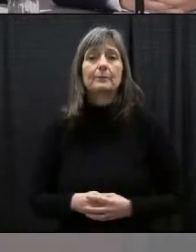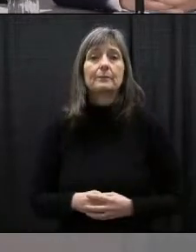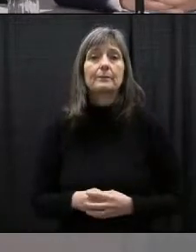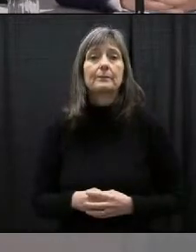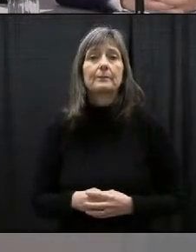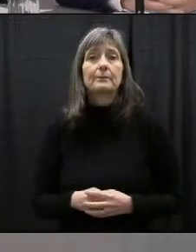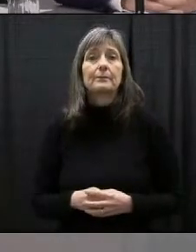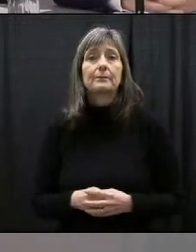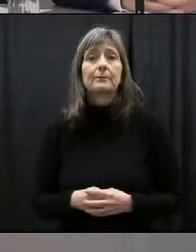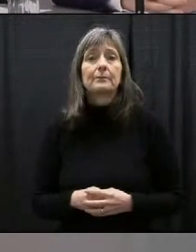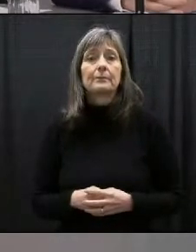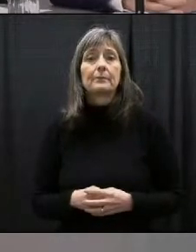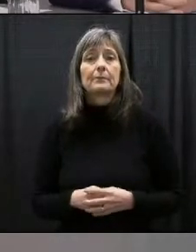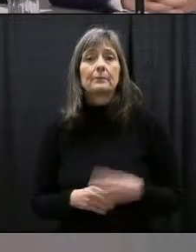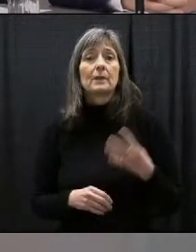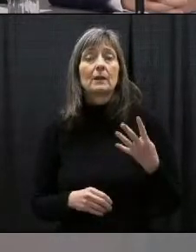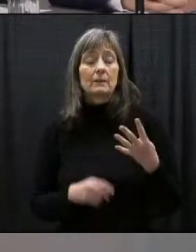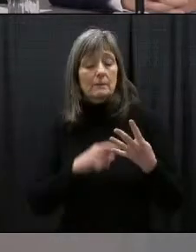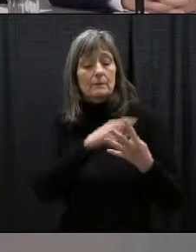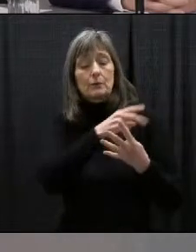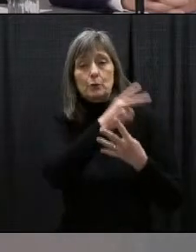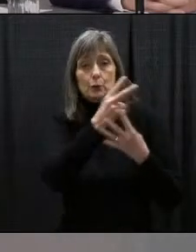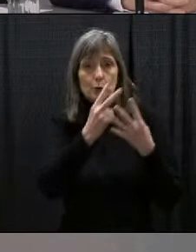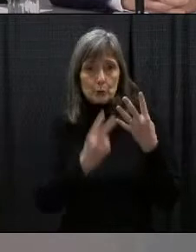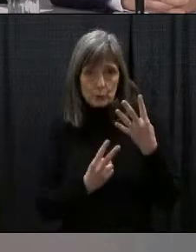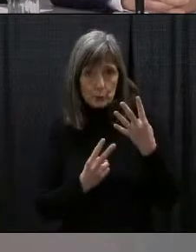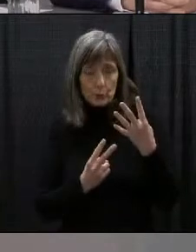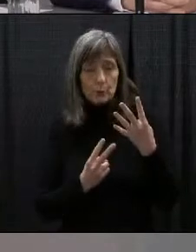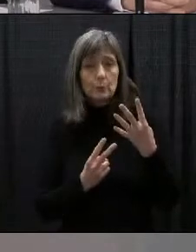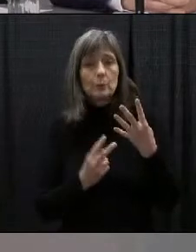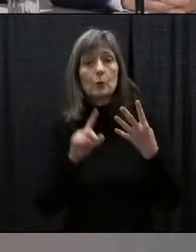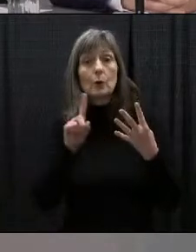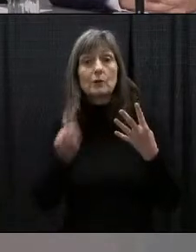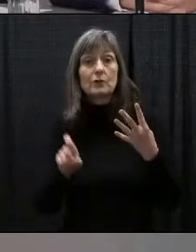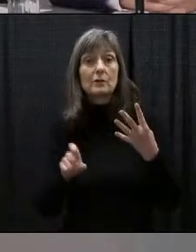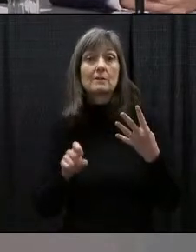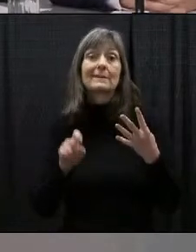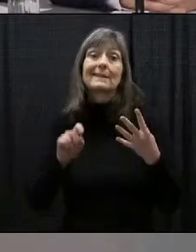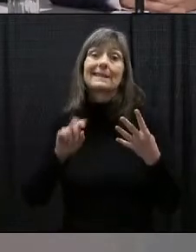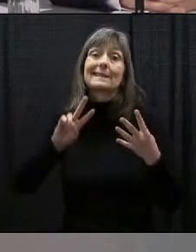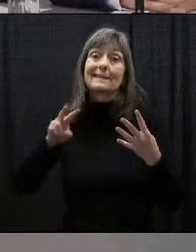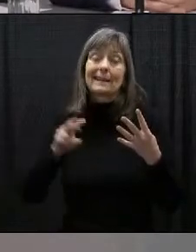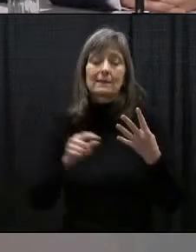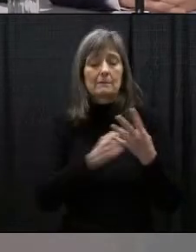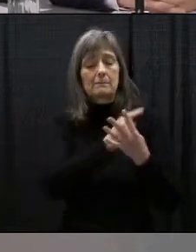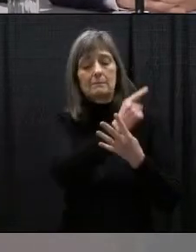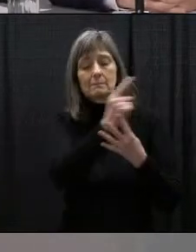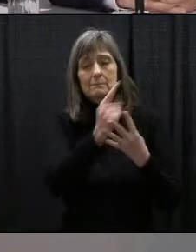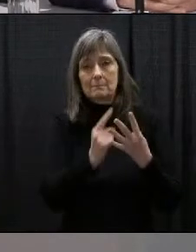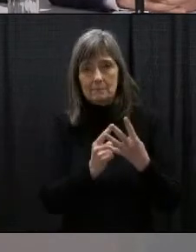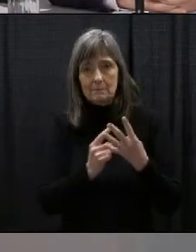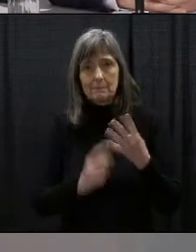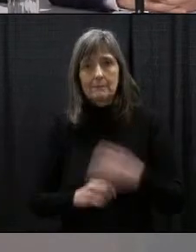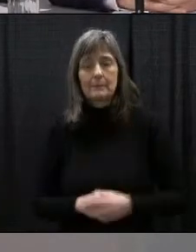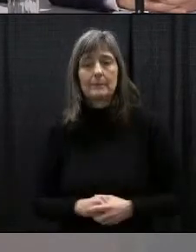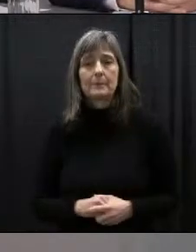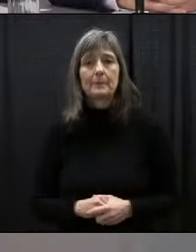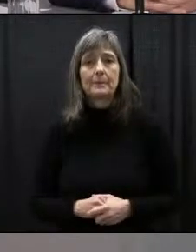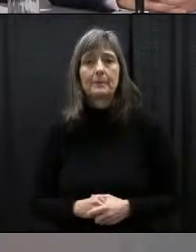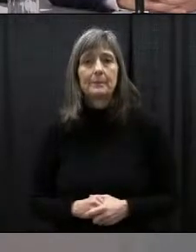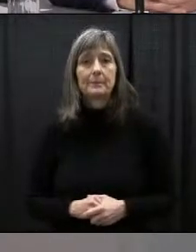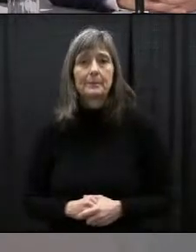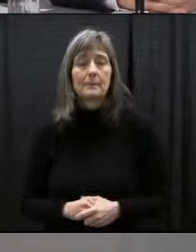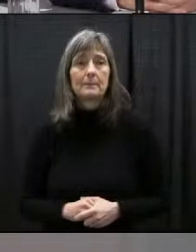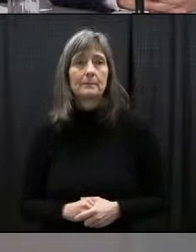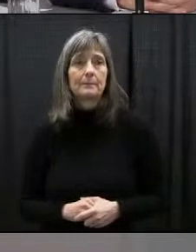round of the question and answer session will give each reporter the opportunity to ask 1 question and 1 follow-up. There will then be a final round where each reporter